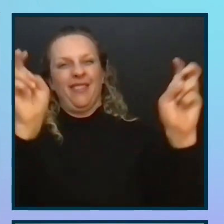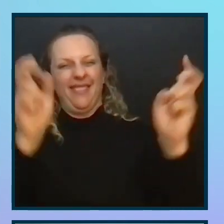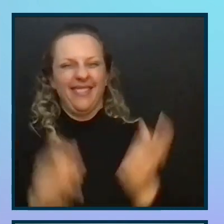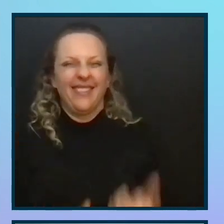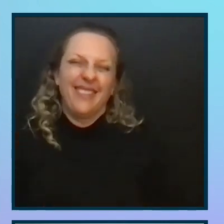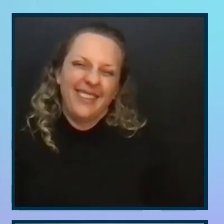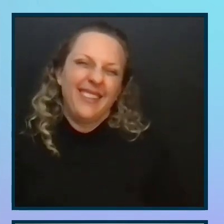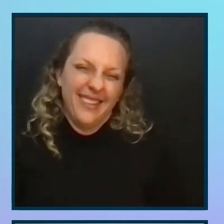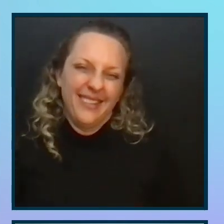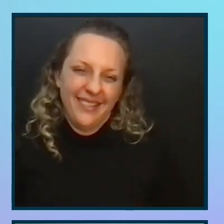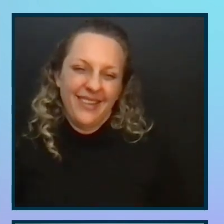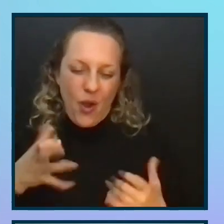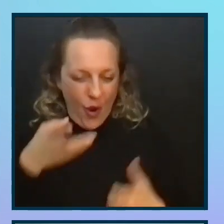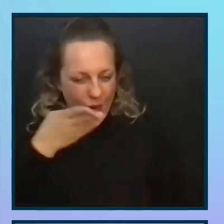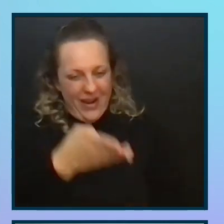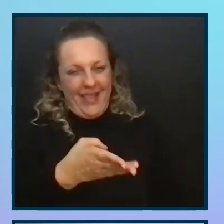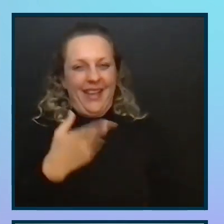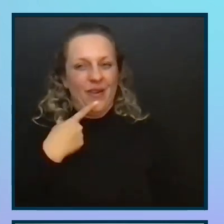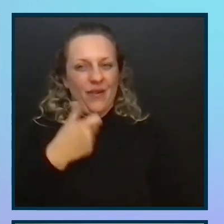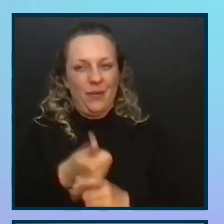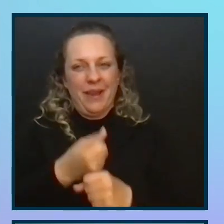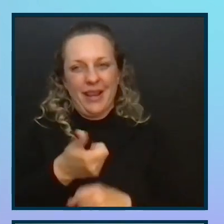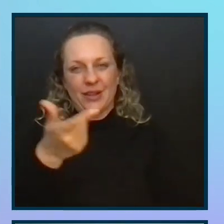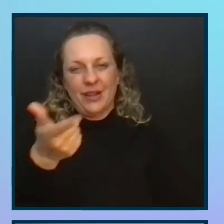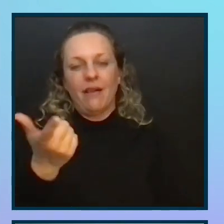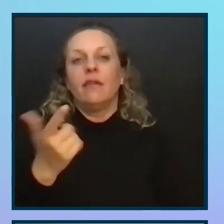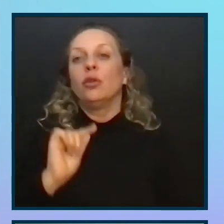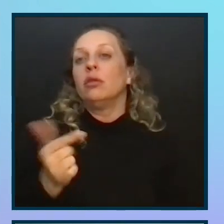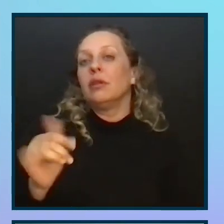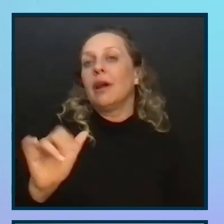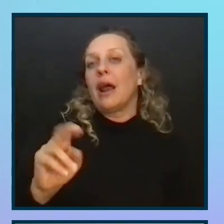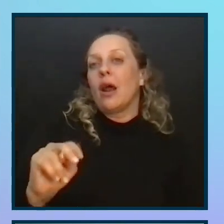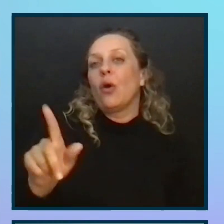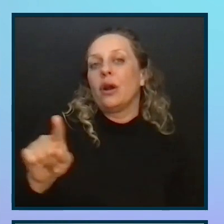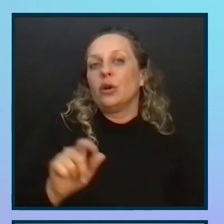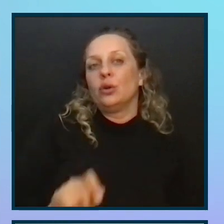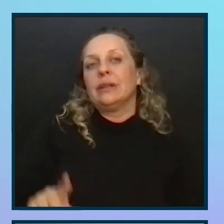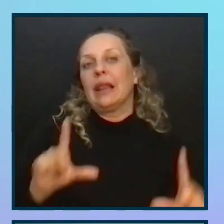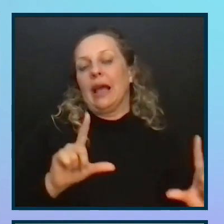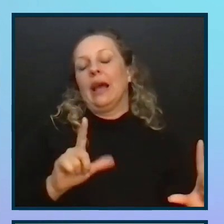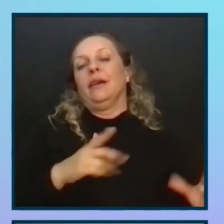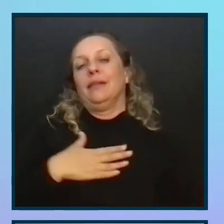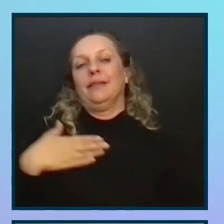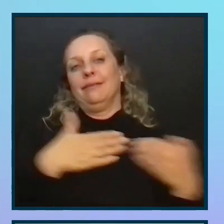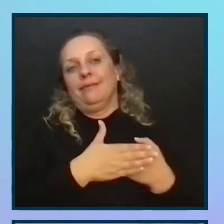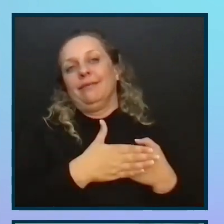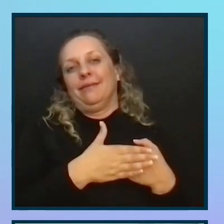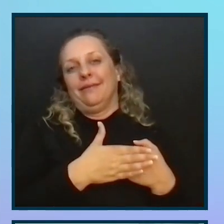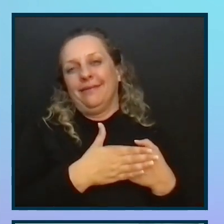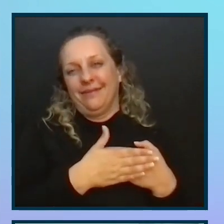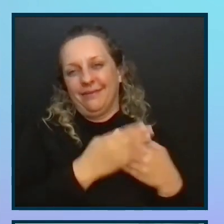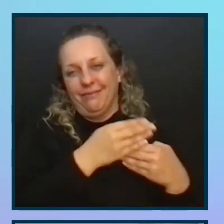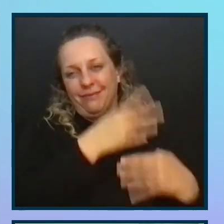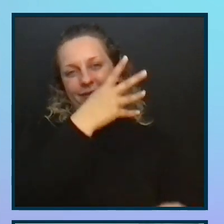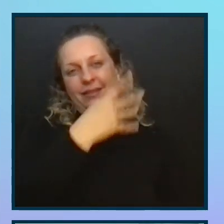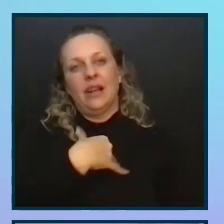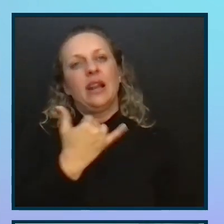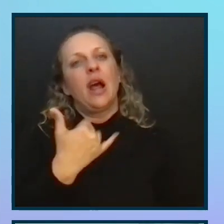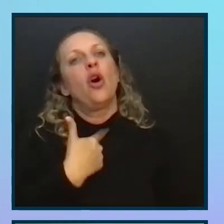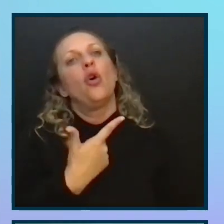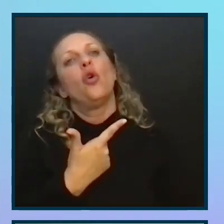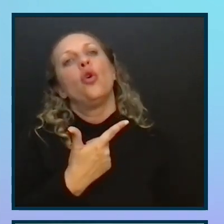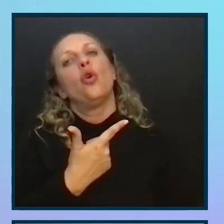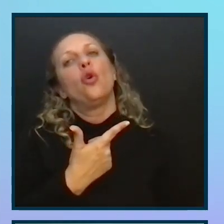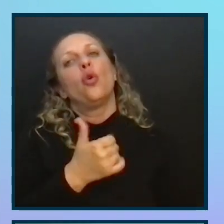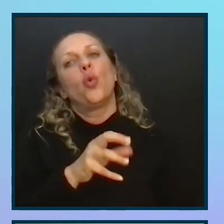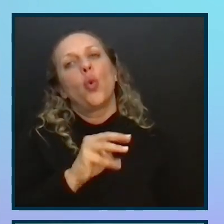So with that, I'll hand it back to Aaron. We'll go back to slide land. We're going to talk about grooming. Actually, sorry, I'm